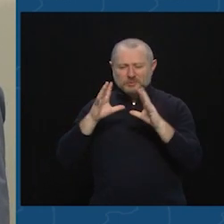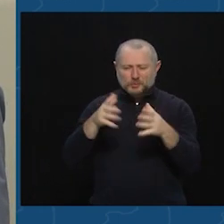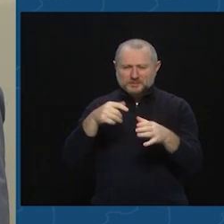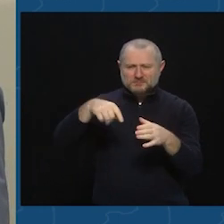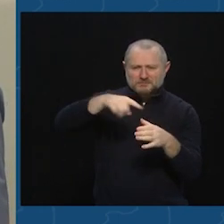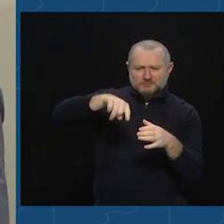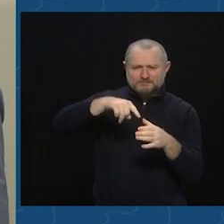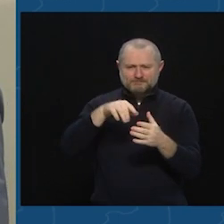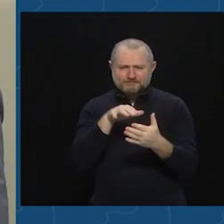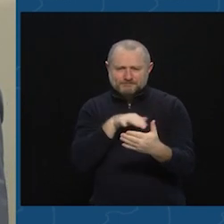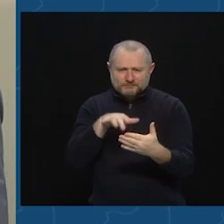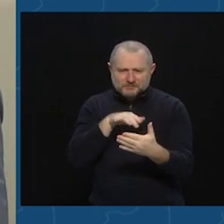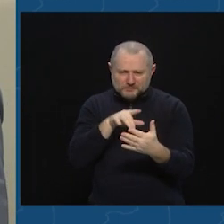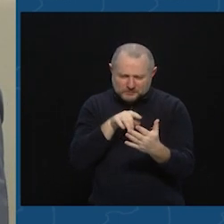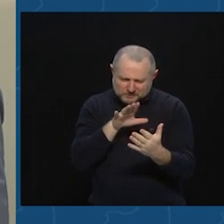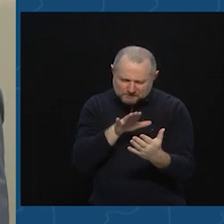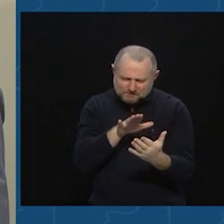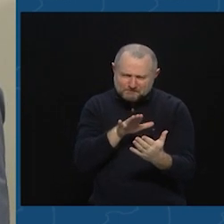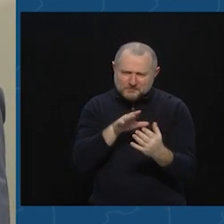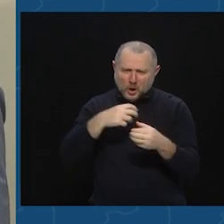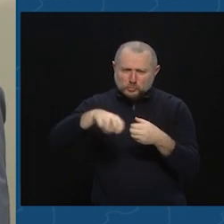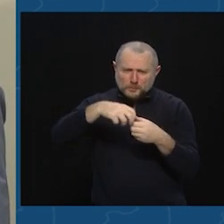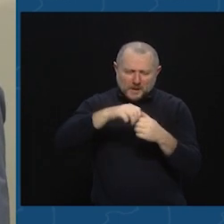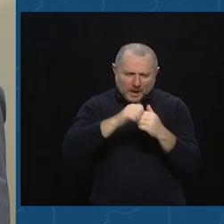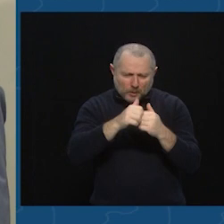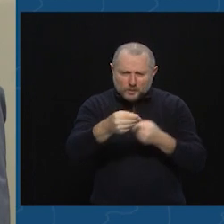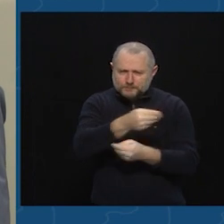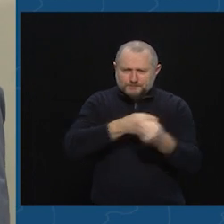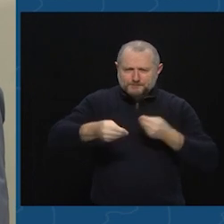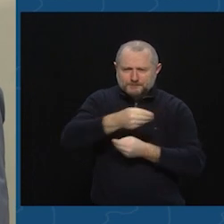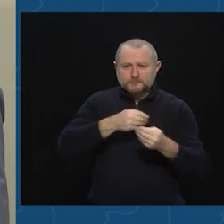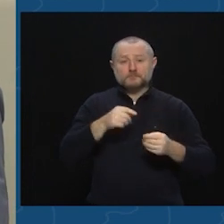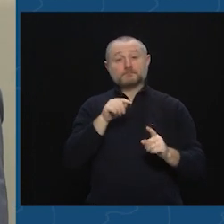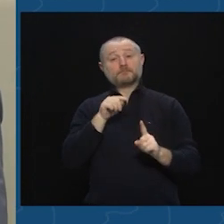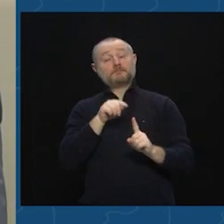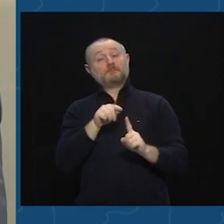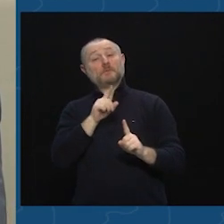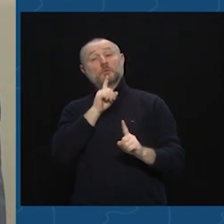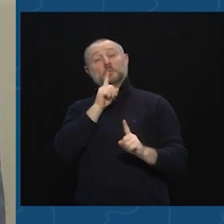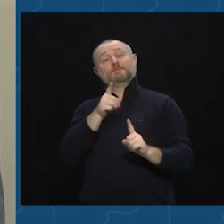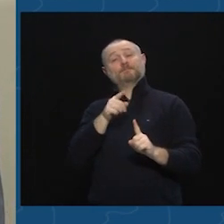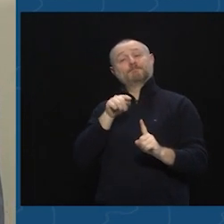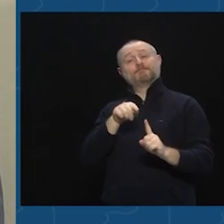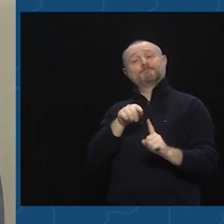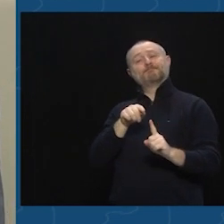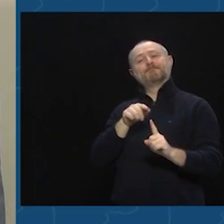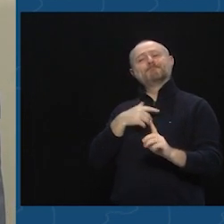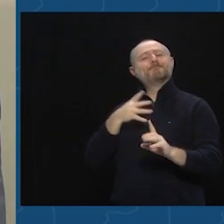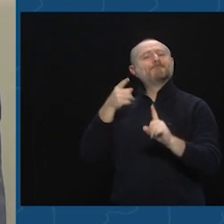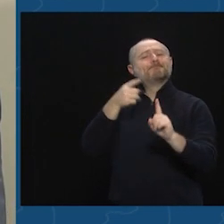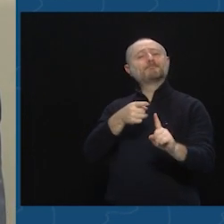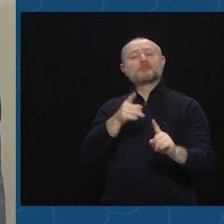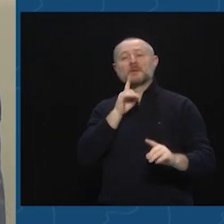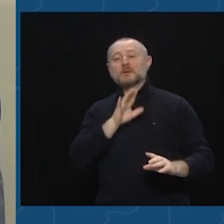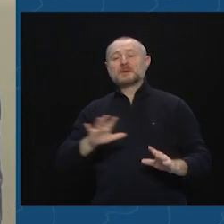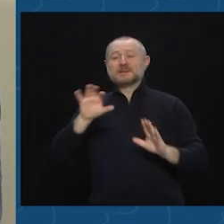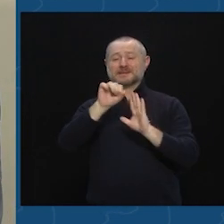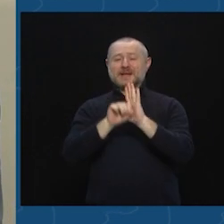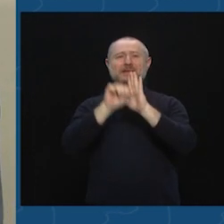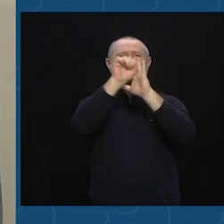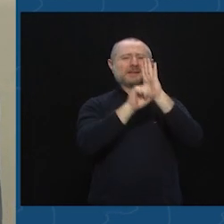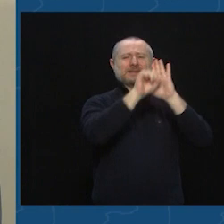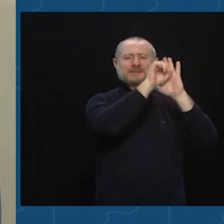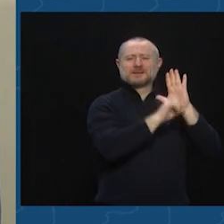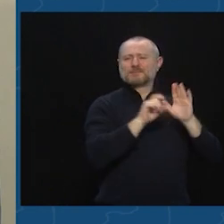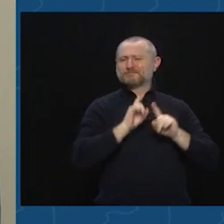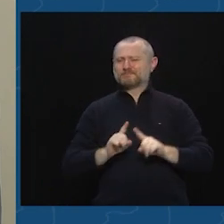lines. As part of our efforts, or broader efforts, to end the epidemic of gun violence. The creation